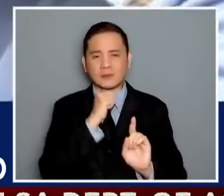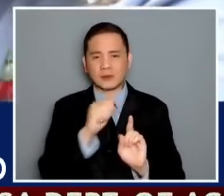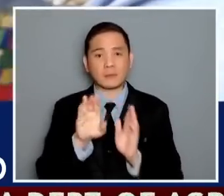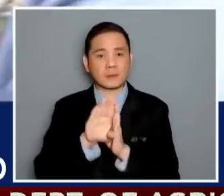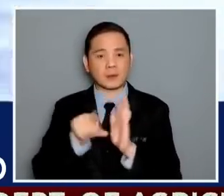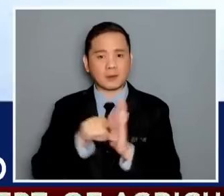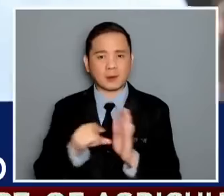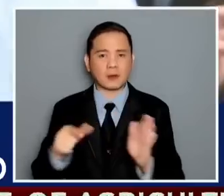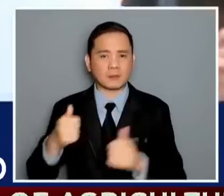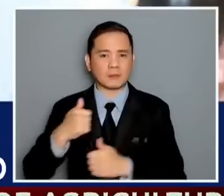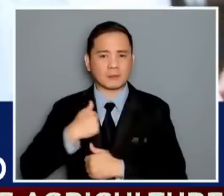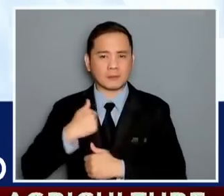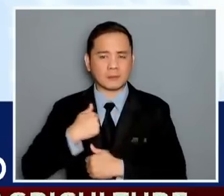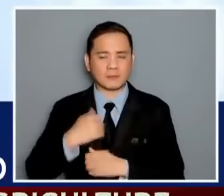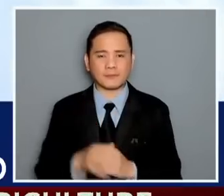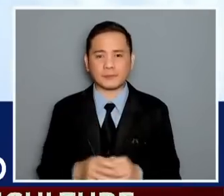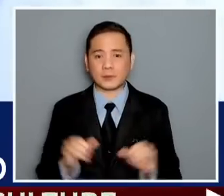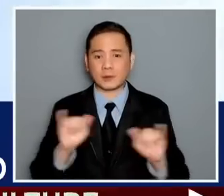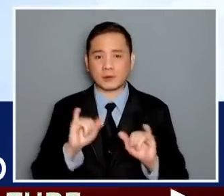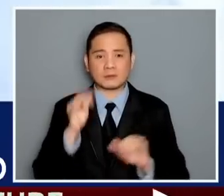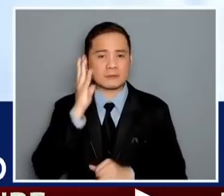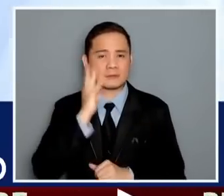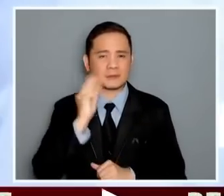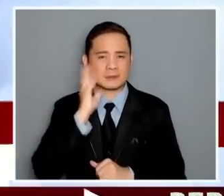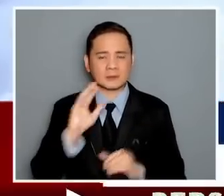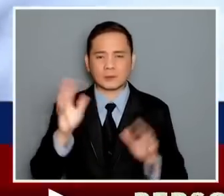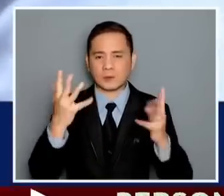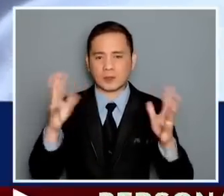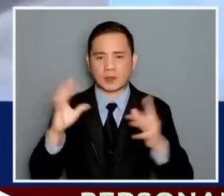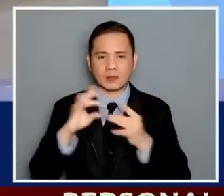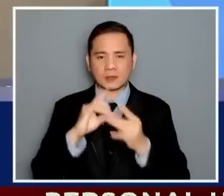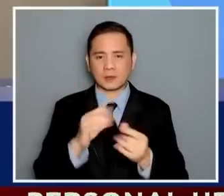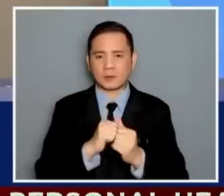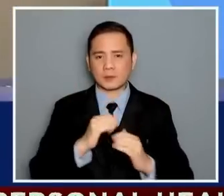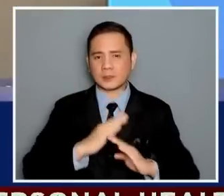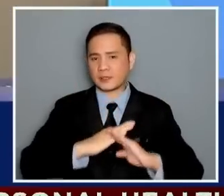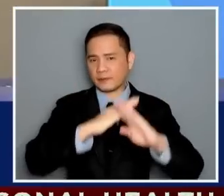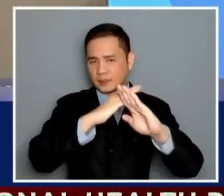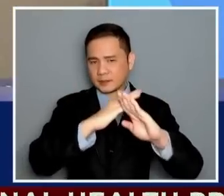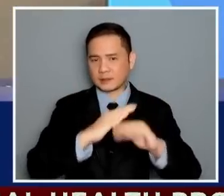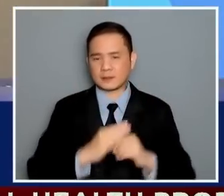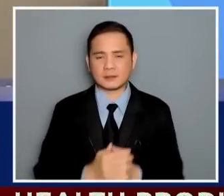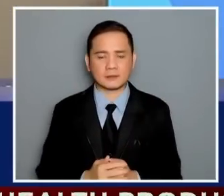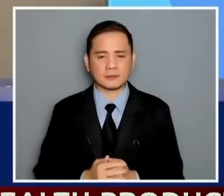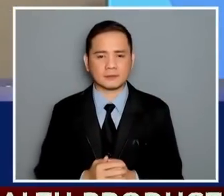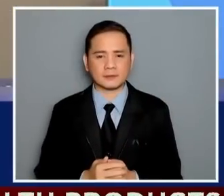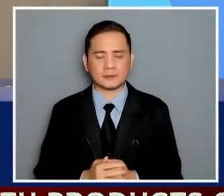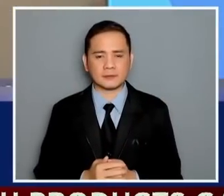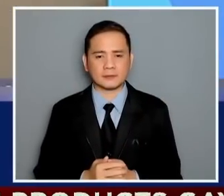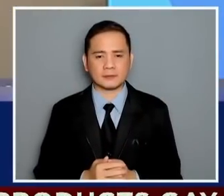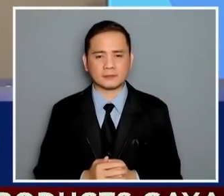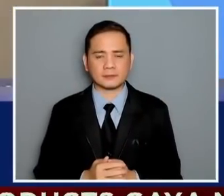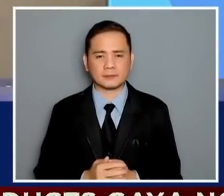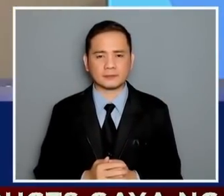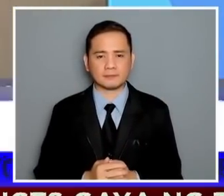wala siyang aktwal na karanasan sa larangan ng seguridad. Well, the thing is that